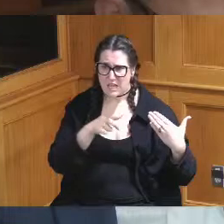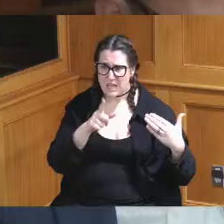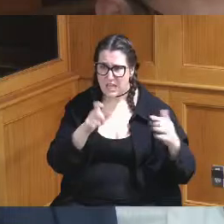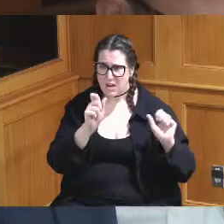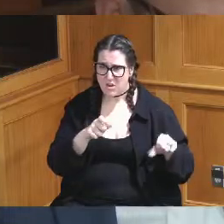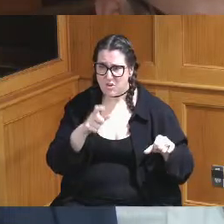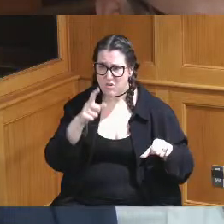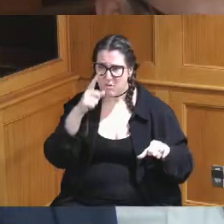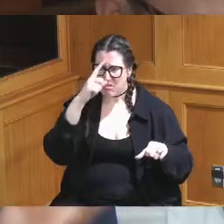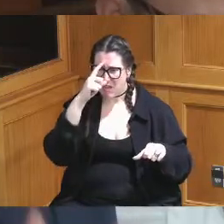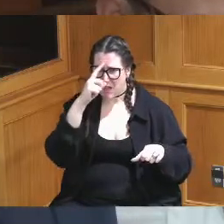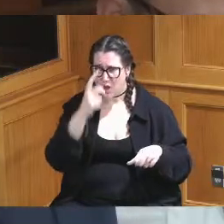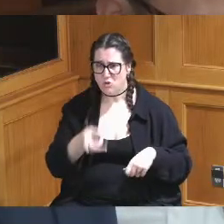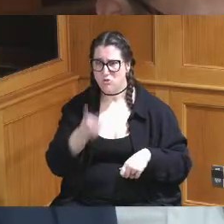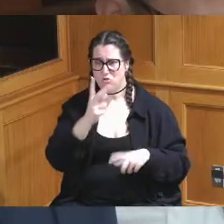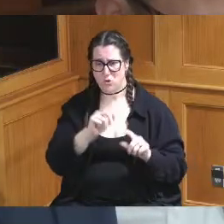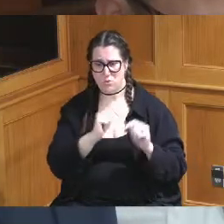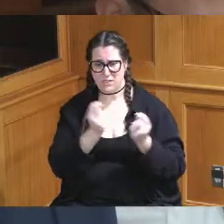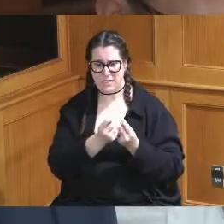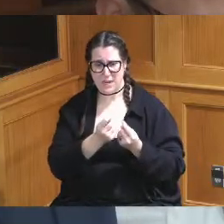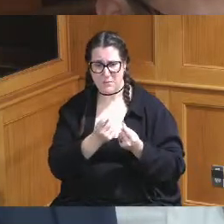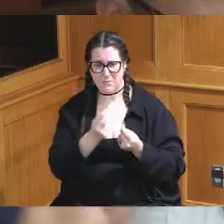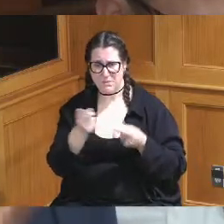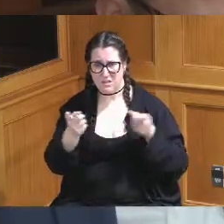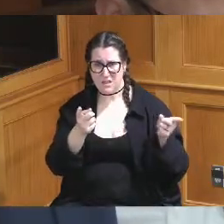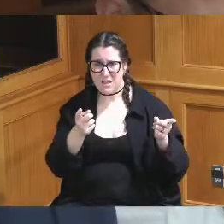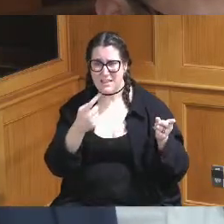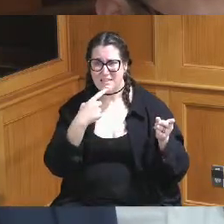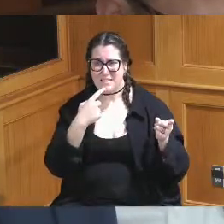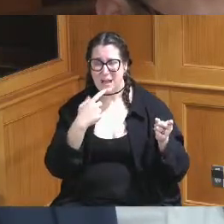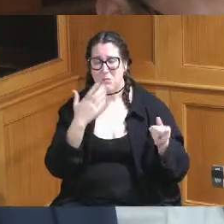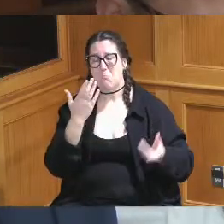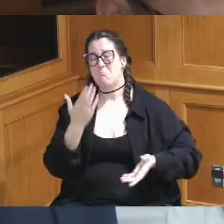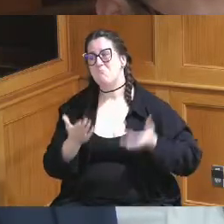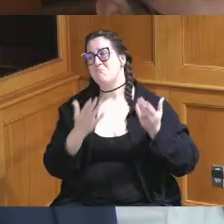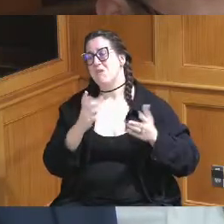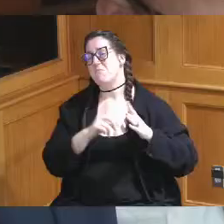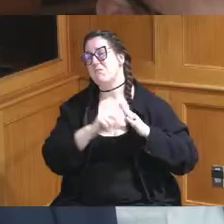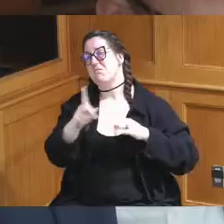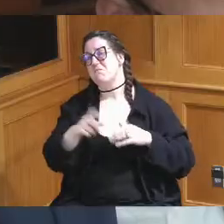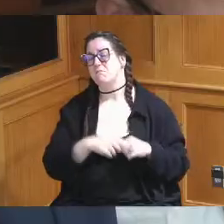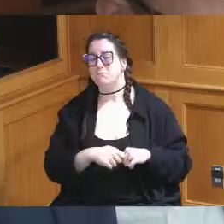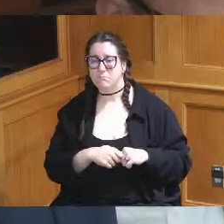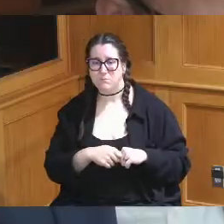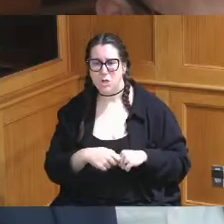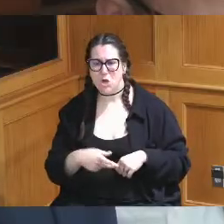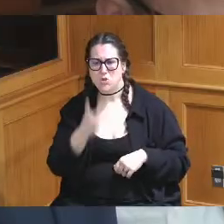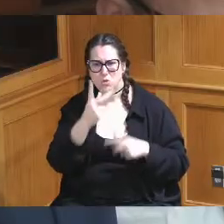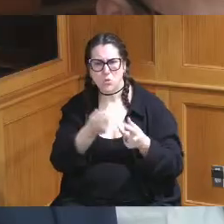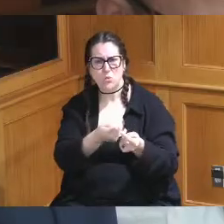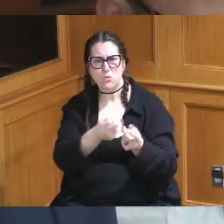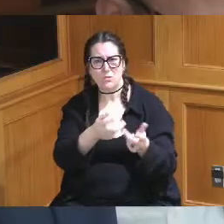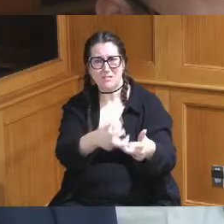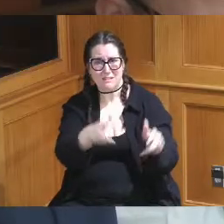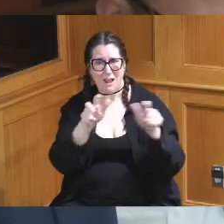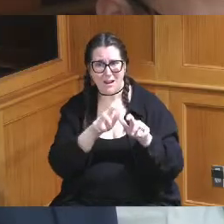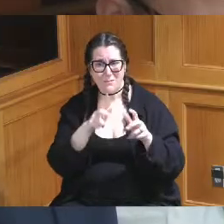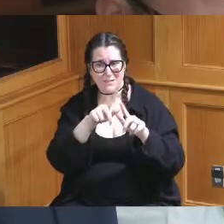teams saying they might walk? Two teams got two stadiums at the same time.